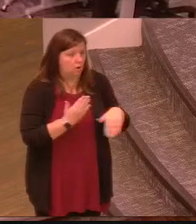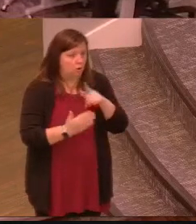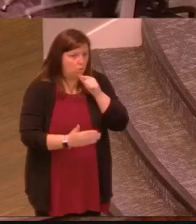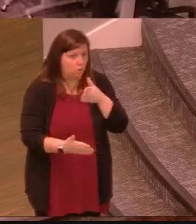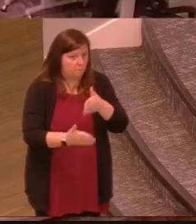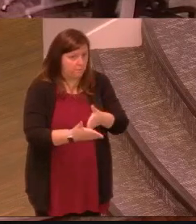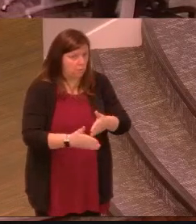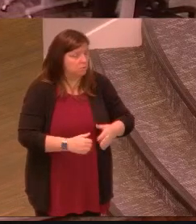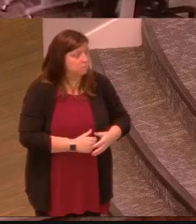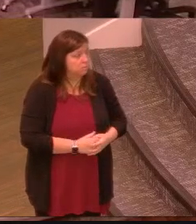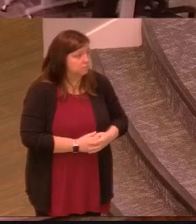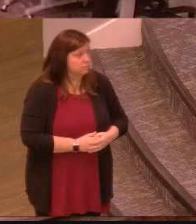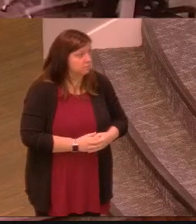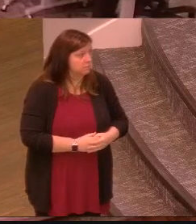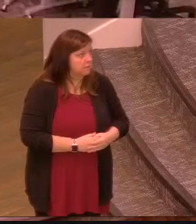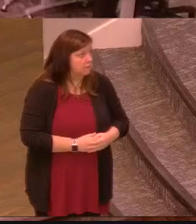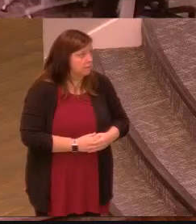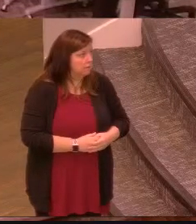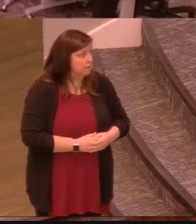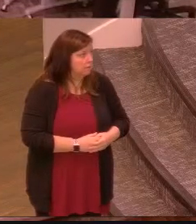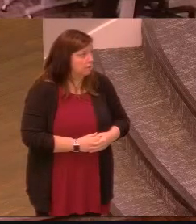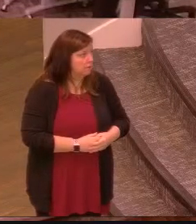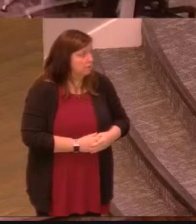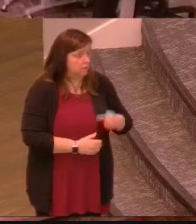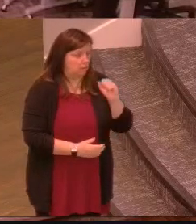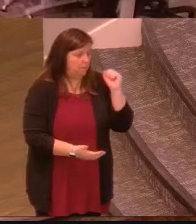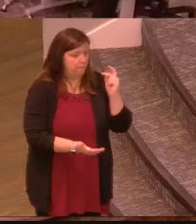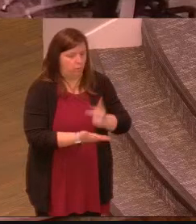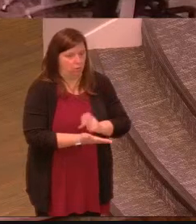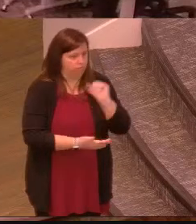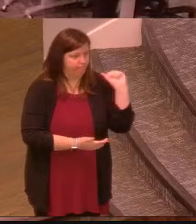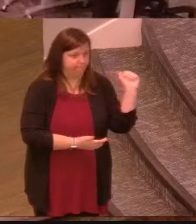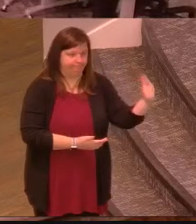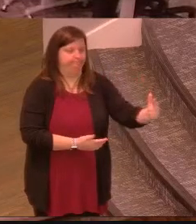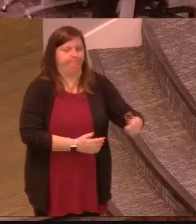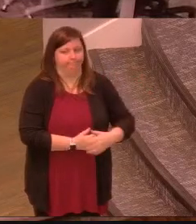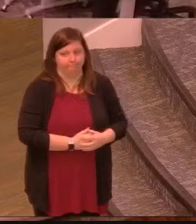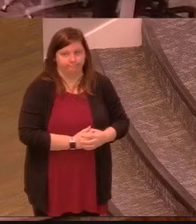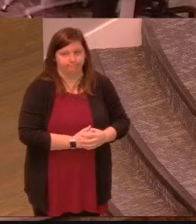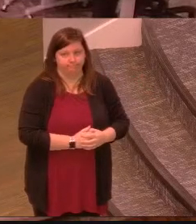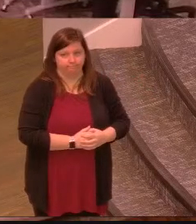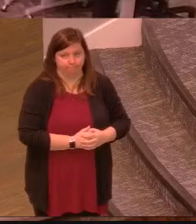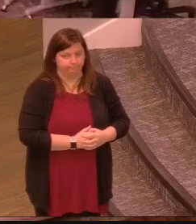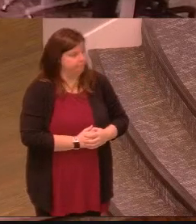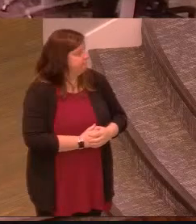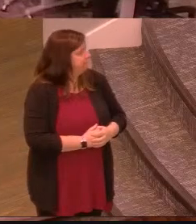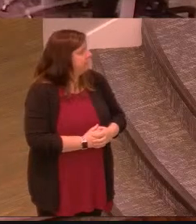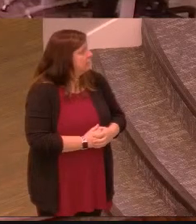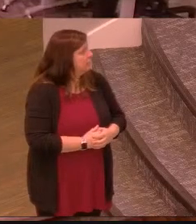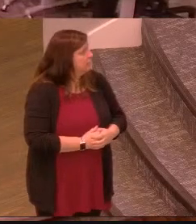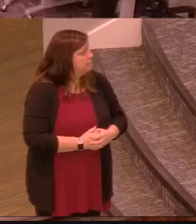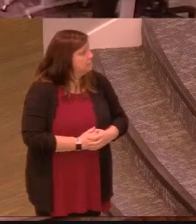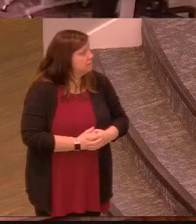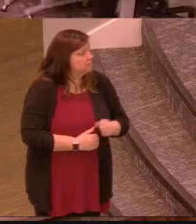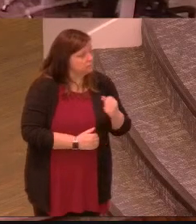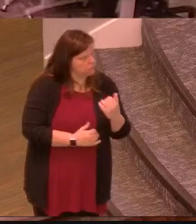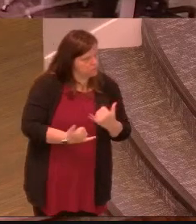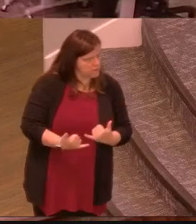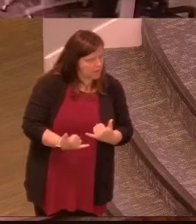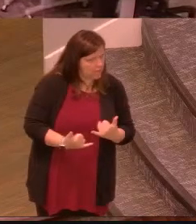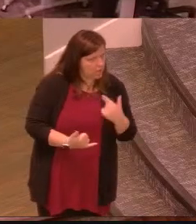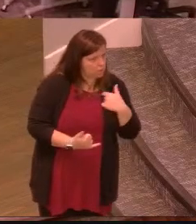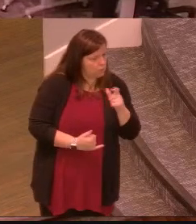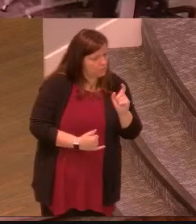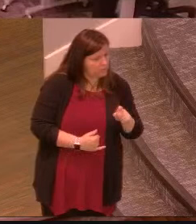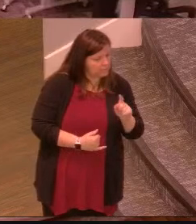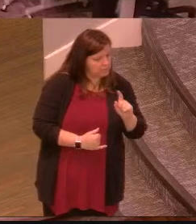opposed? All right, approved unanimously. So now we would need to